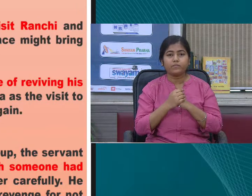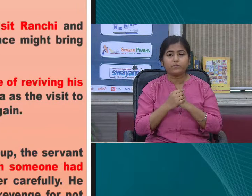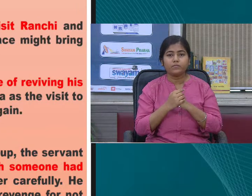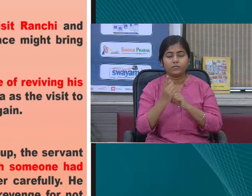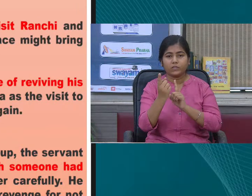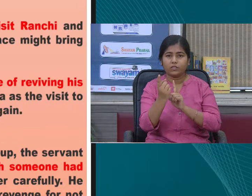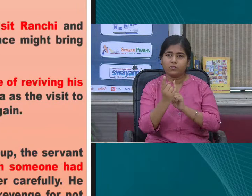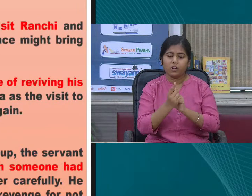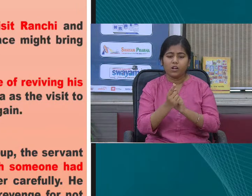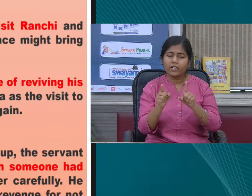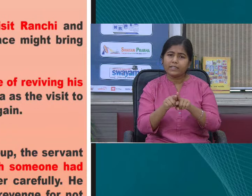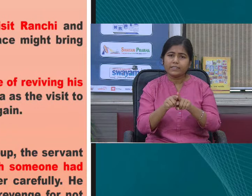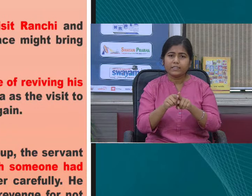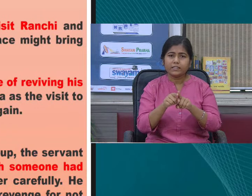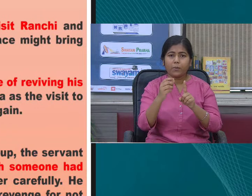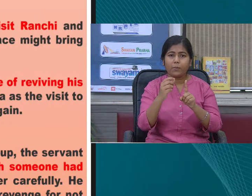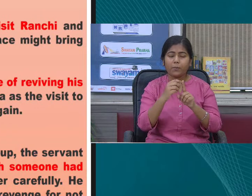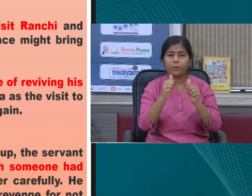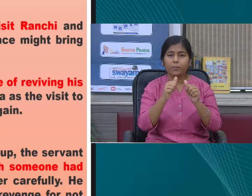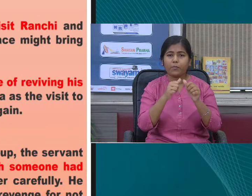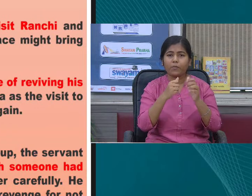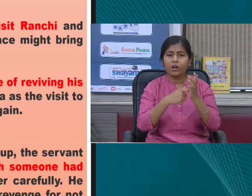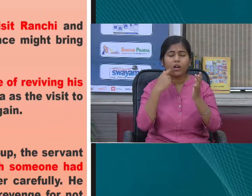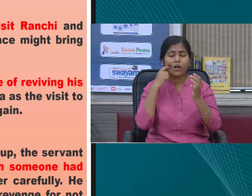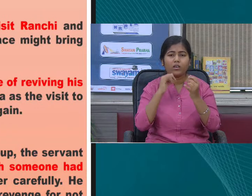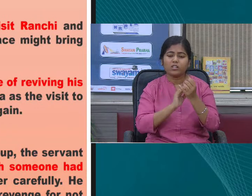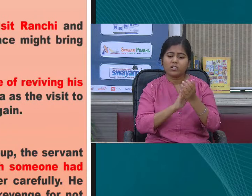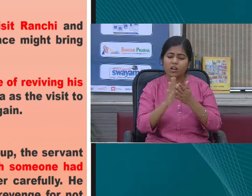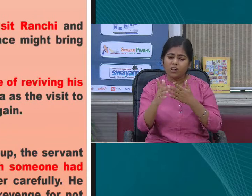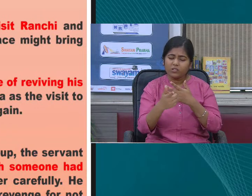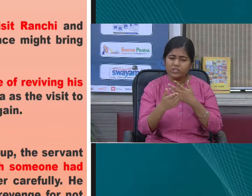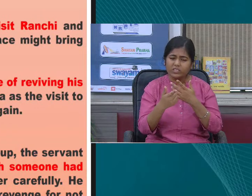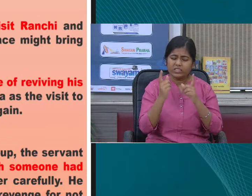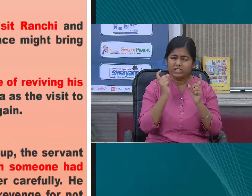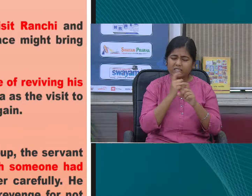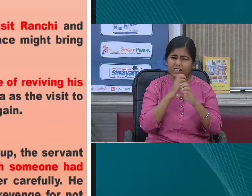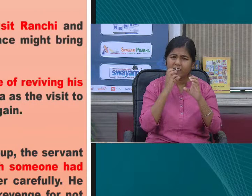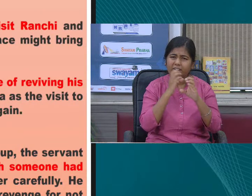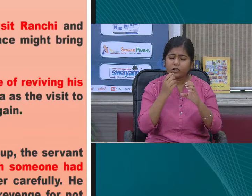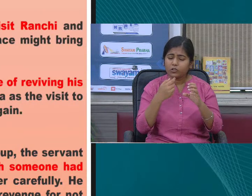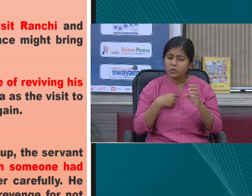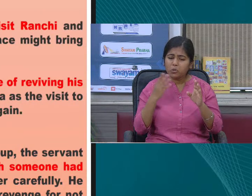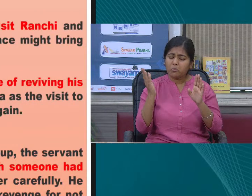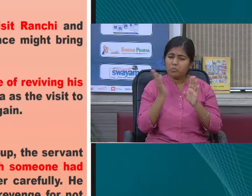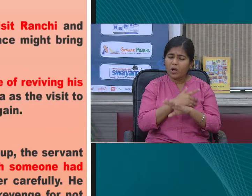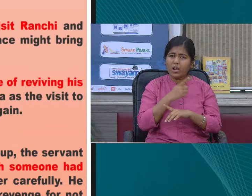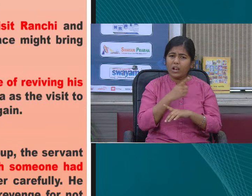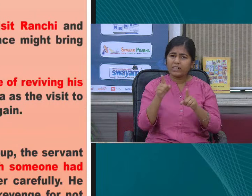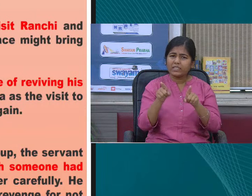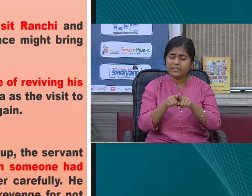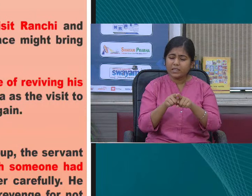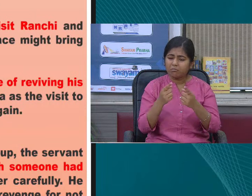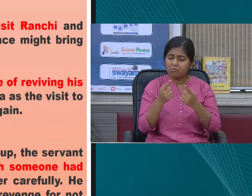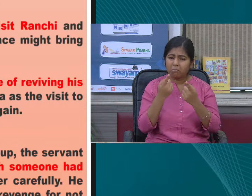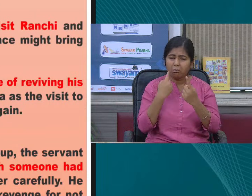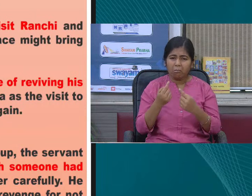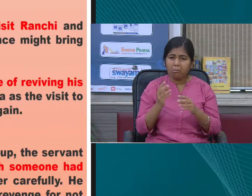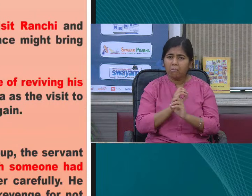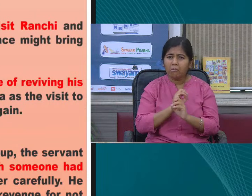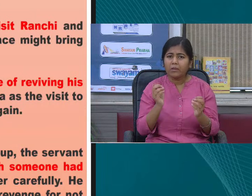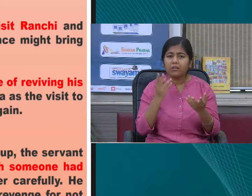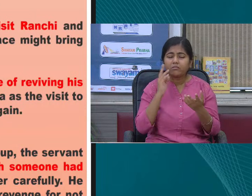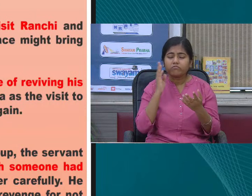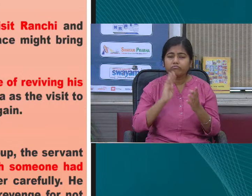was very puzzled. He has never seen such case before. So upon seeing Bepin's mental state,